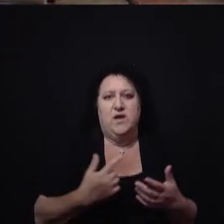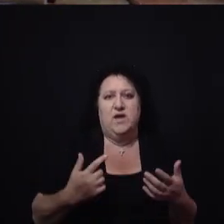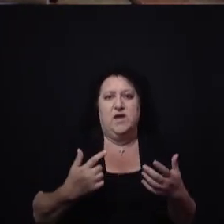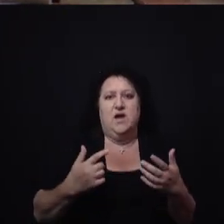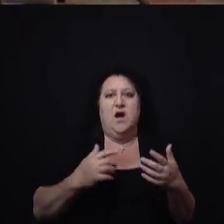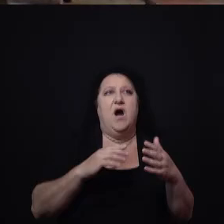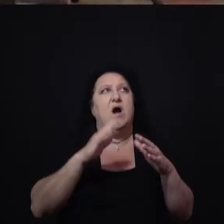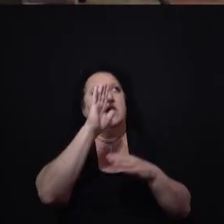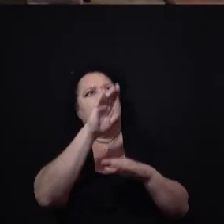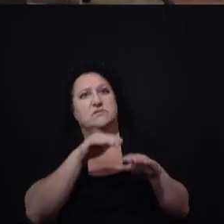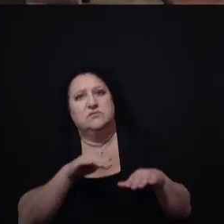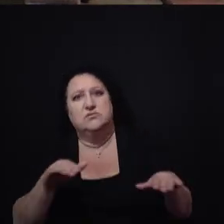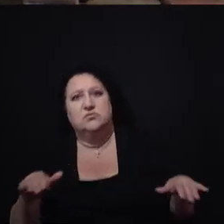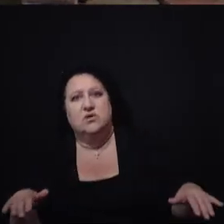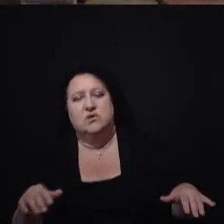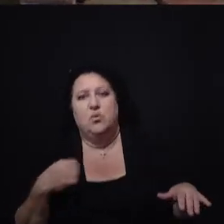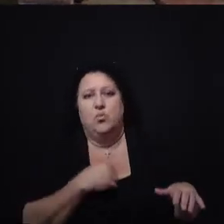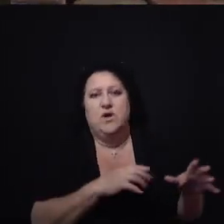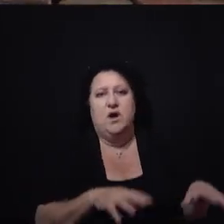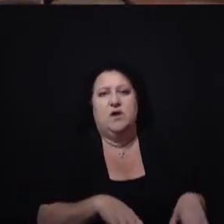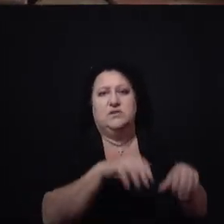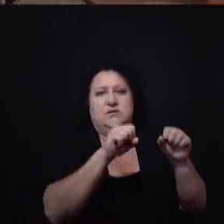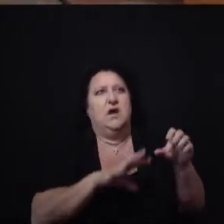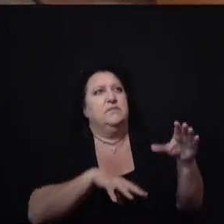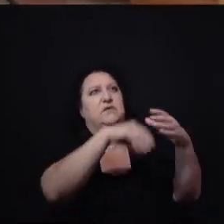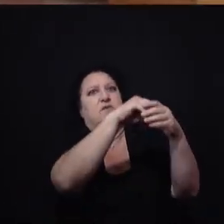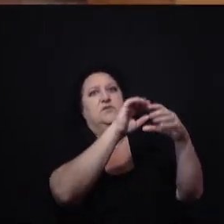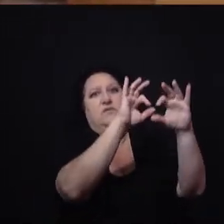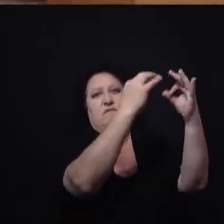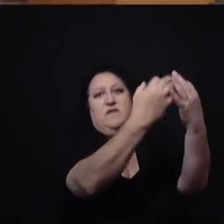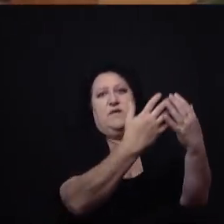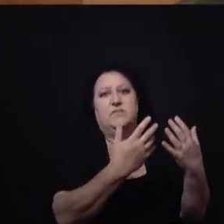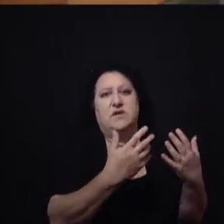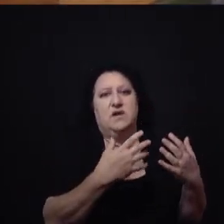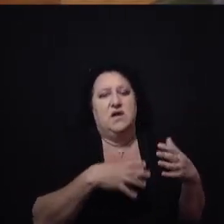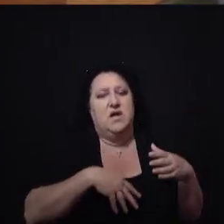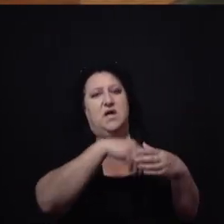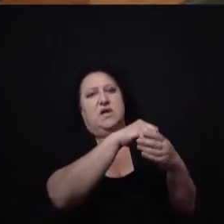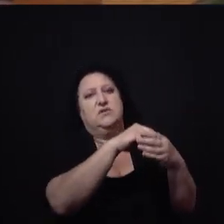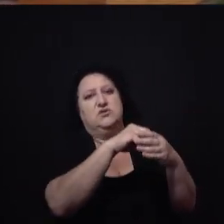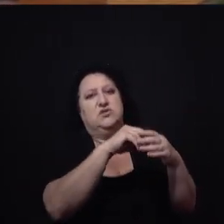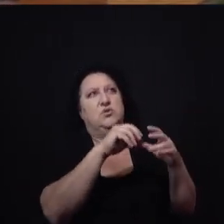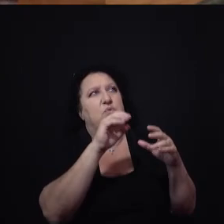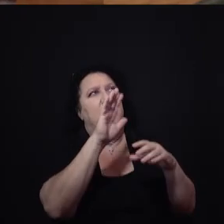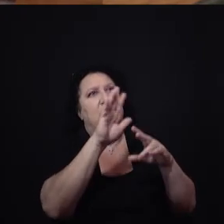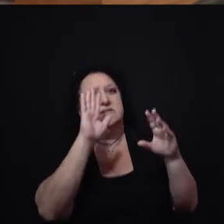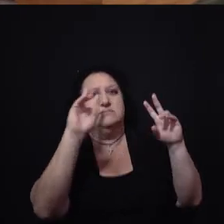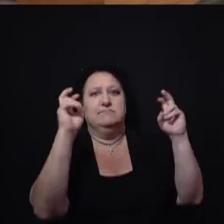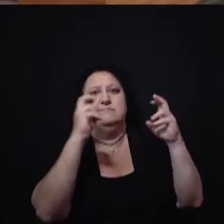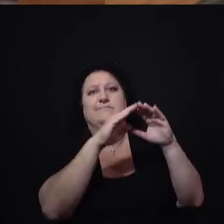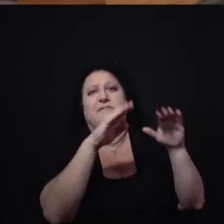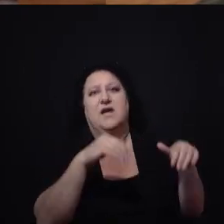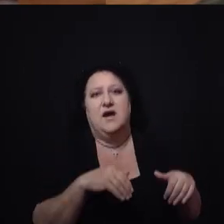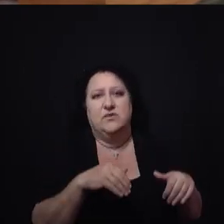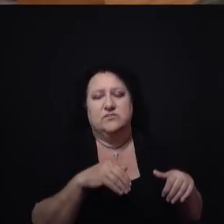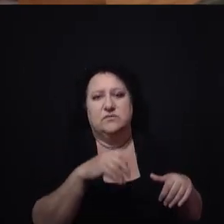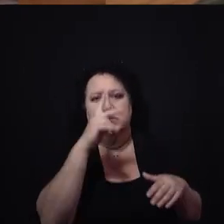blessed and we are adopted children into the family, into the household of God, as Paul will say. That's who we